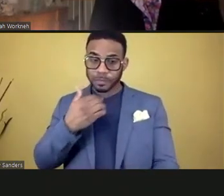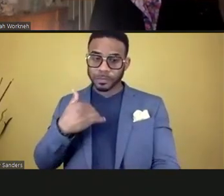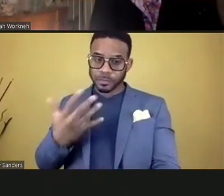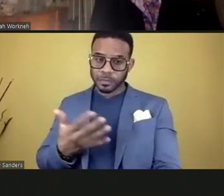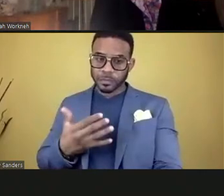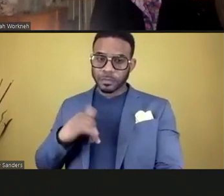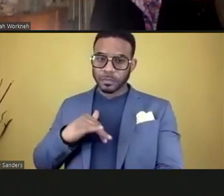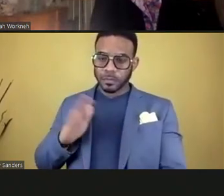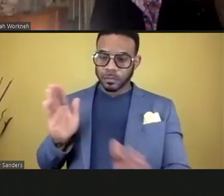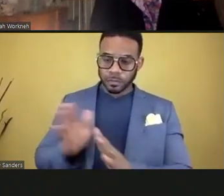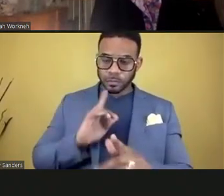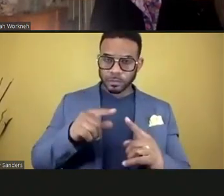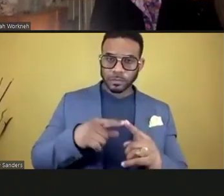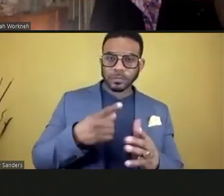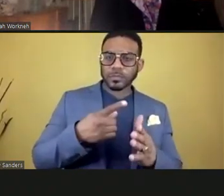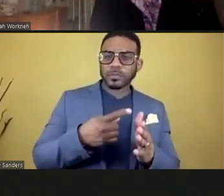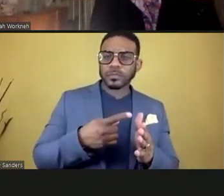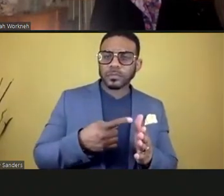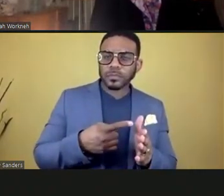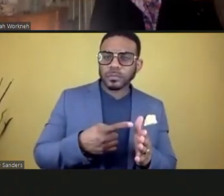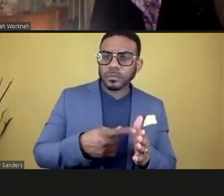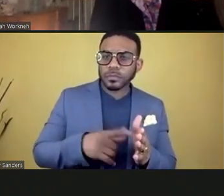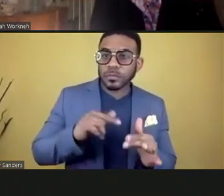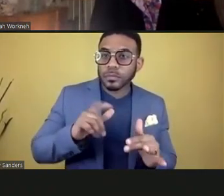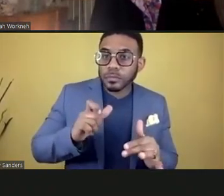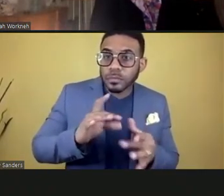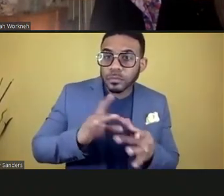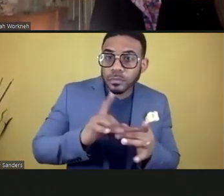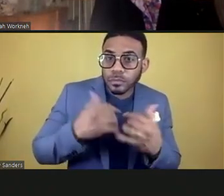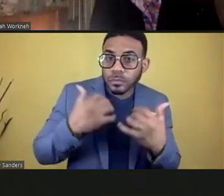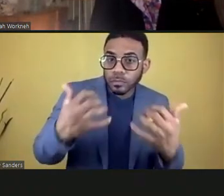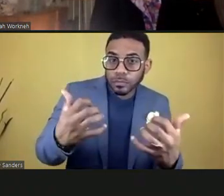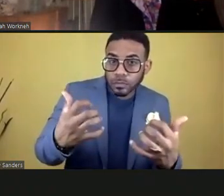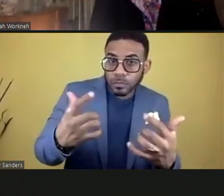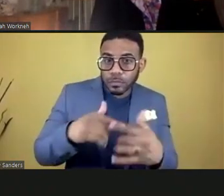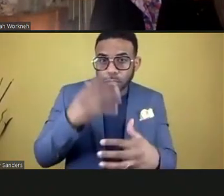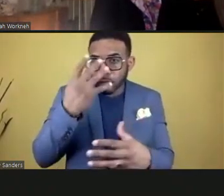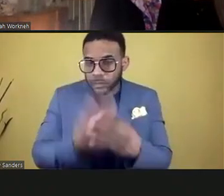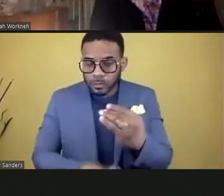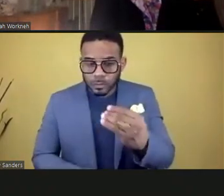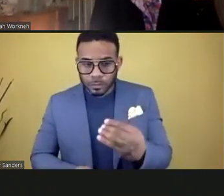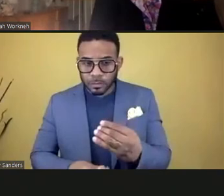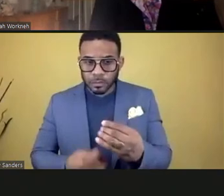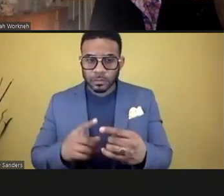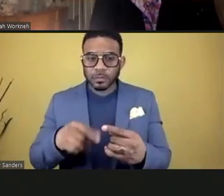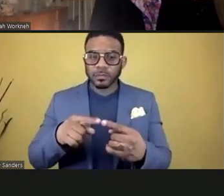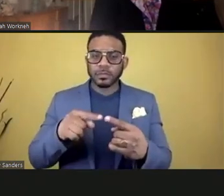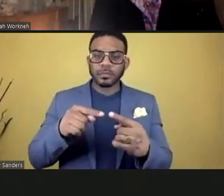of in our prep talked about what do we need to say to the audience that's missing about